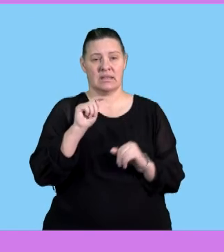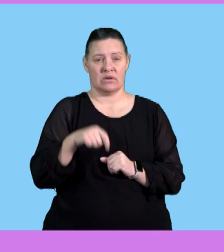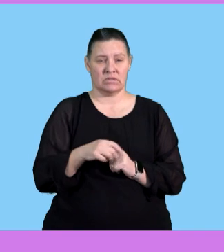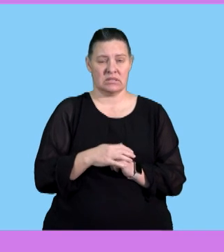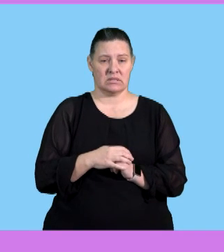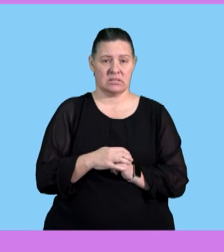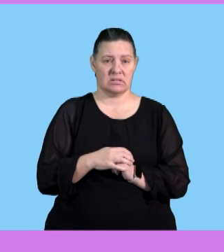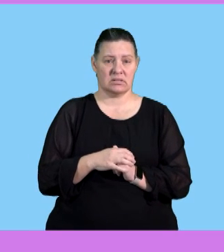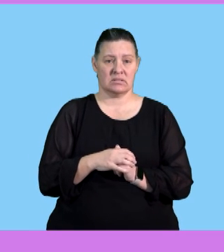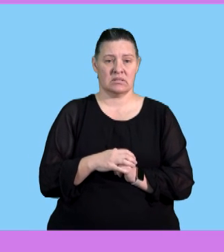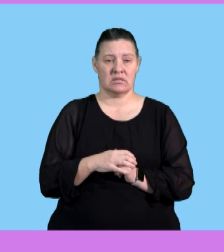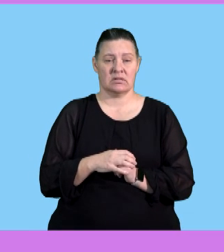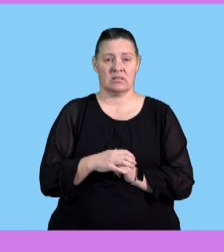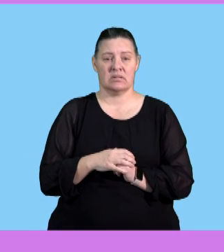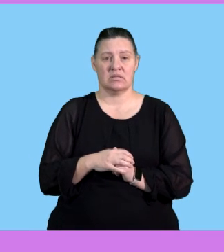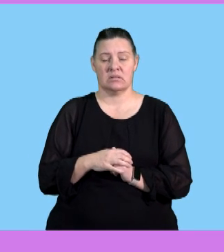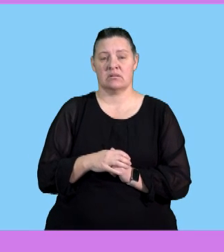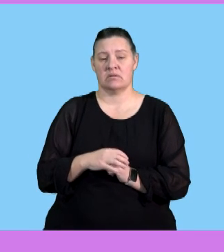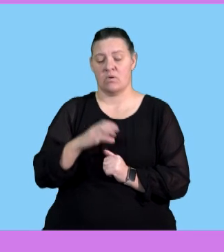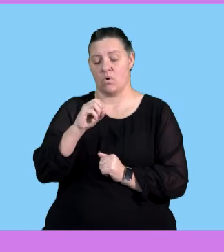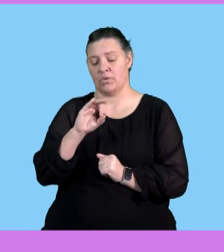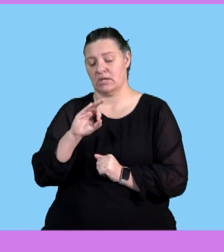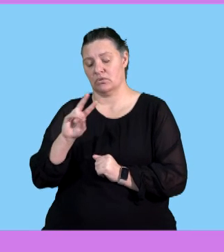total of